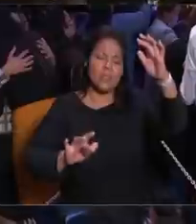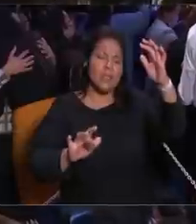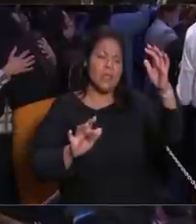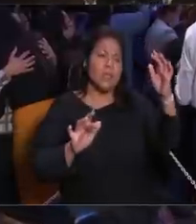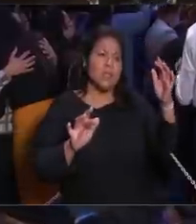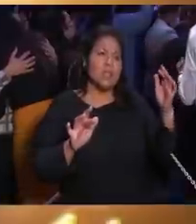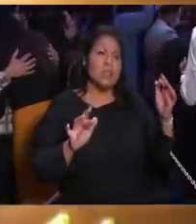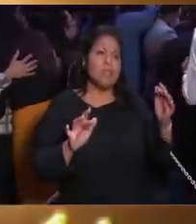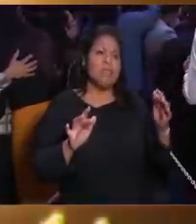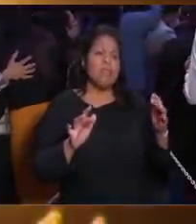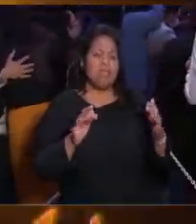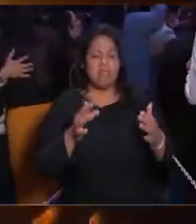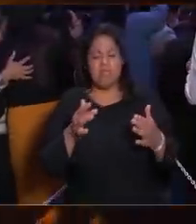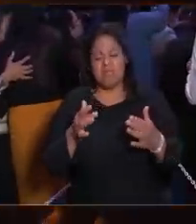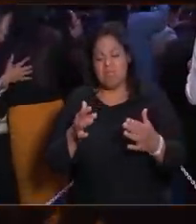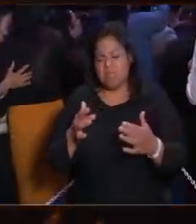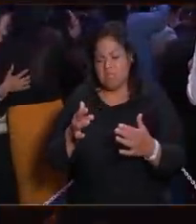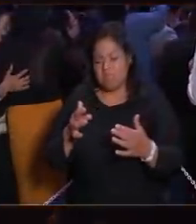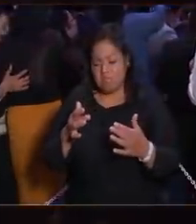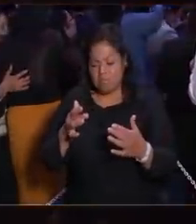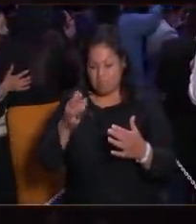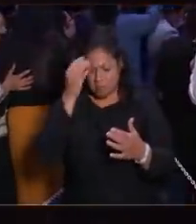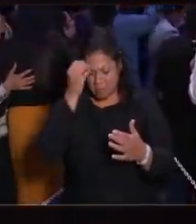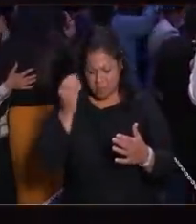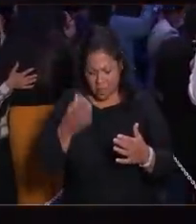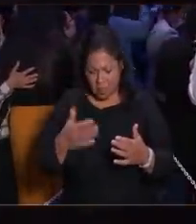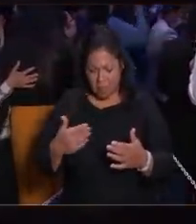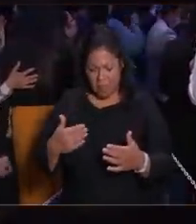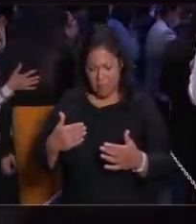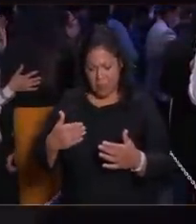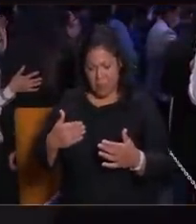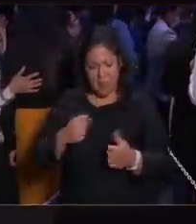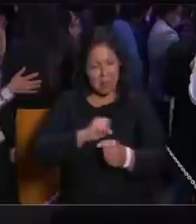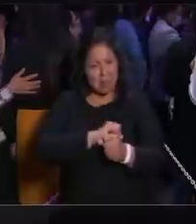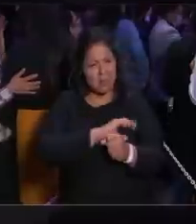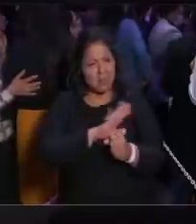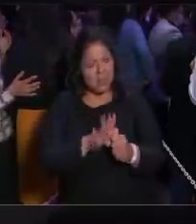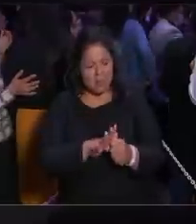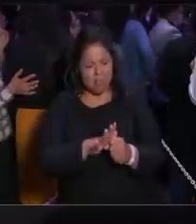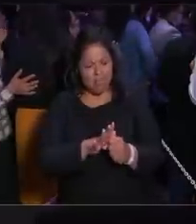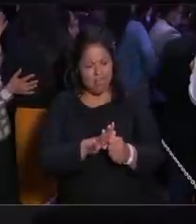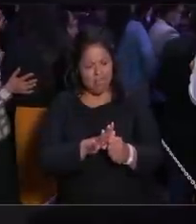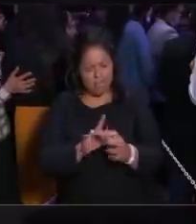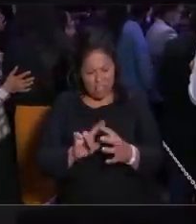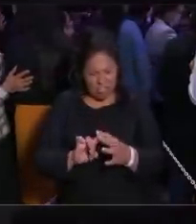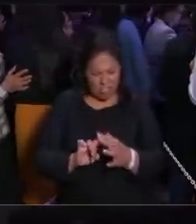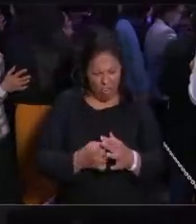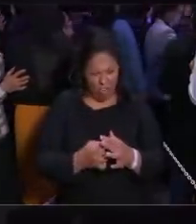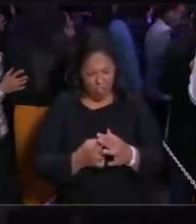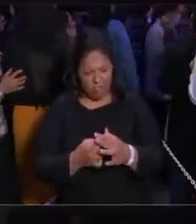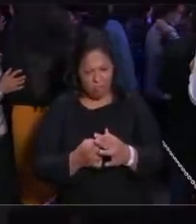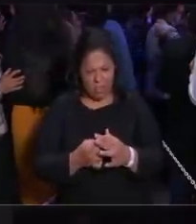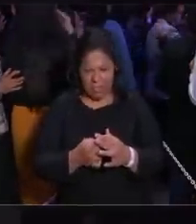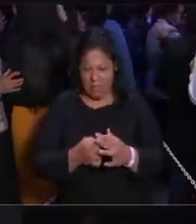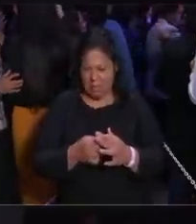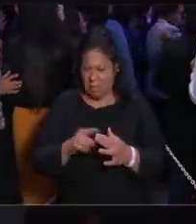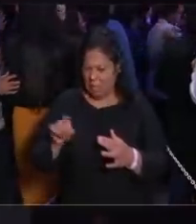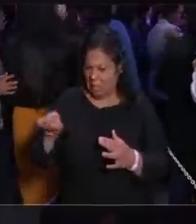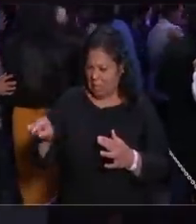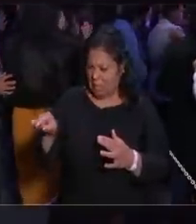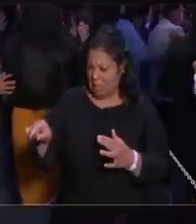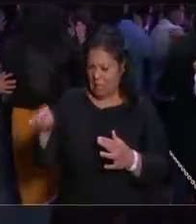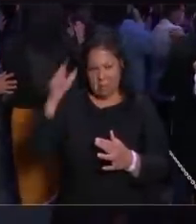just before the pandemic, antes de la pandemia que comenzara, this young man here,